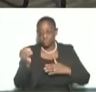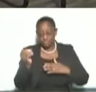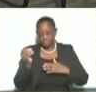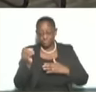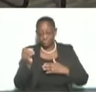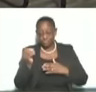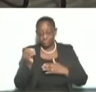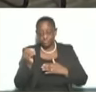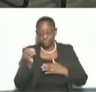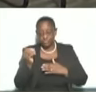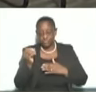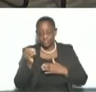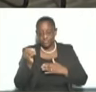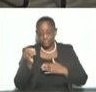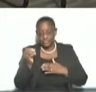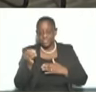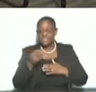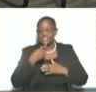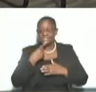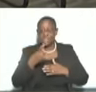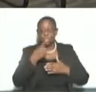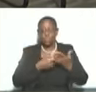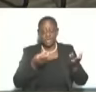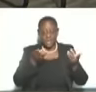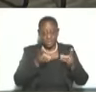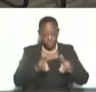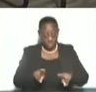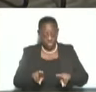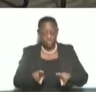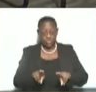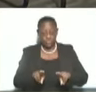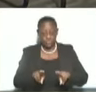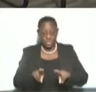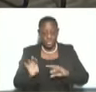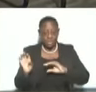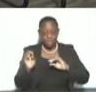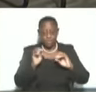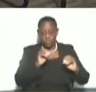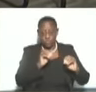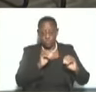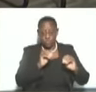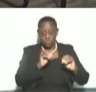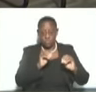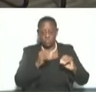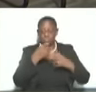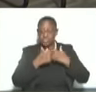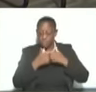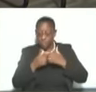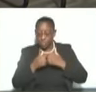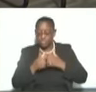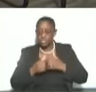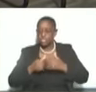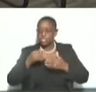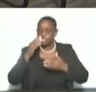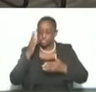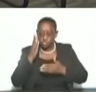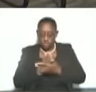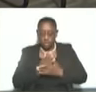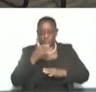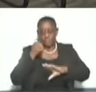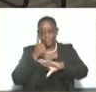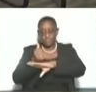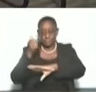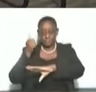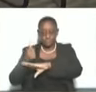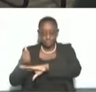out, say what we went through, remove the stigma, stop victim blaming.